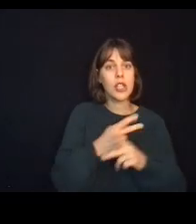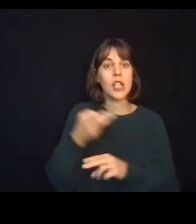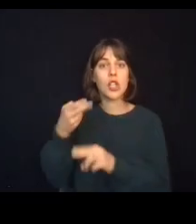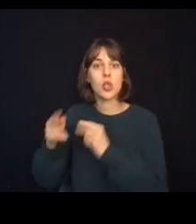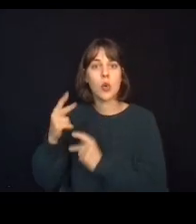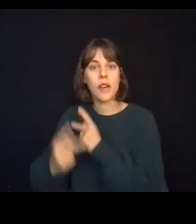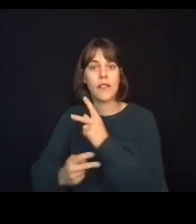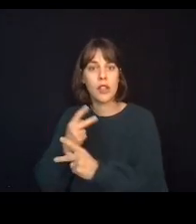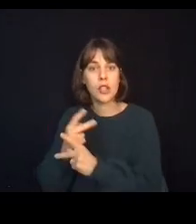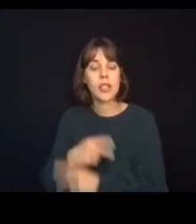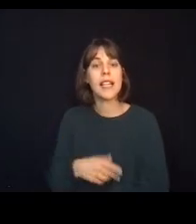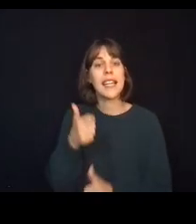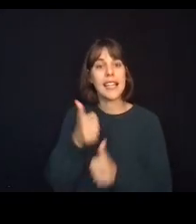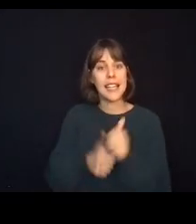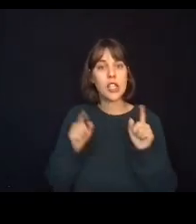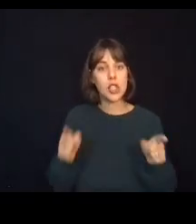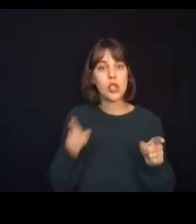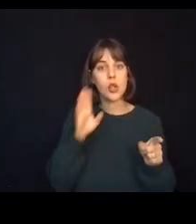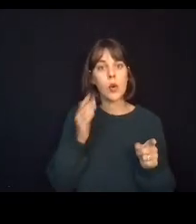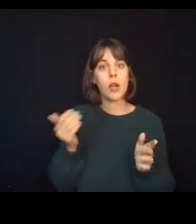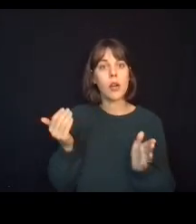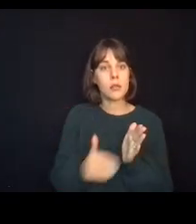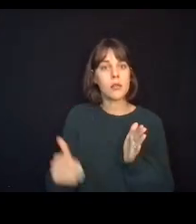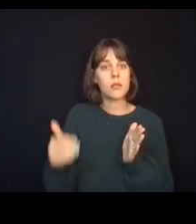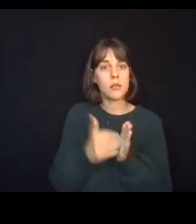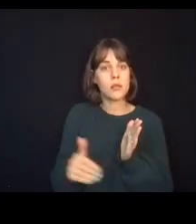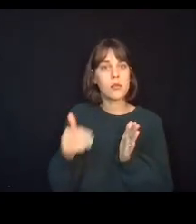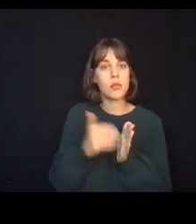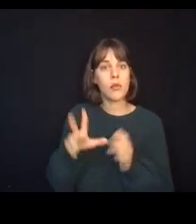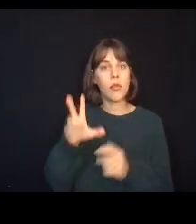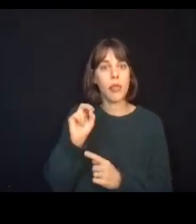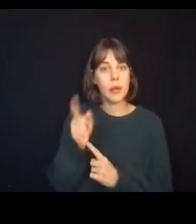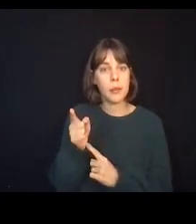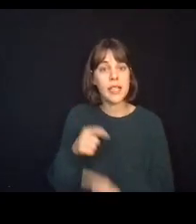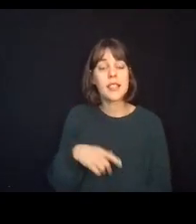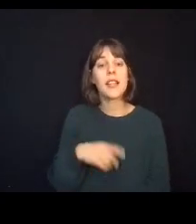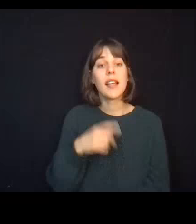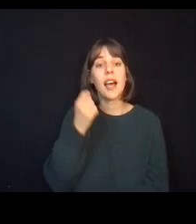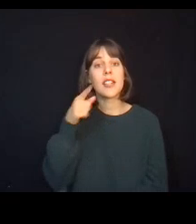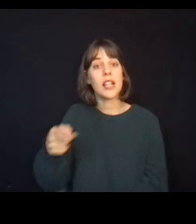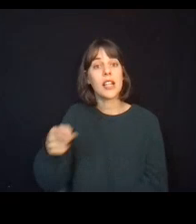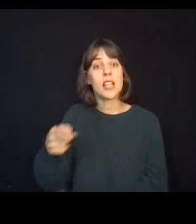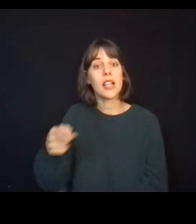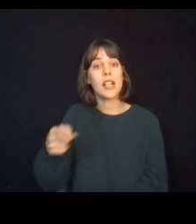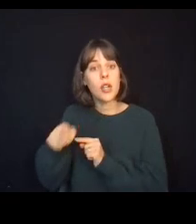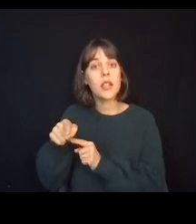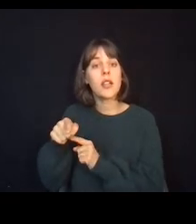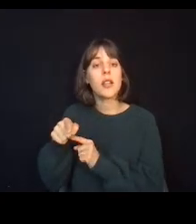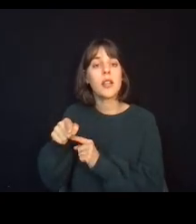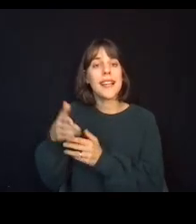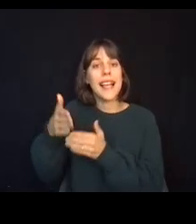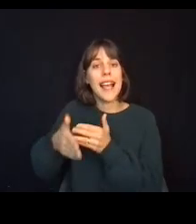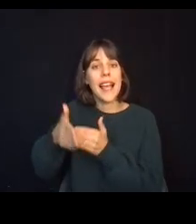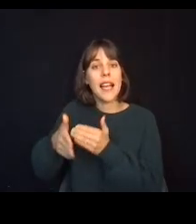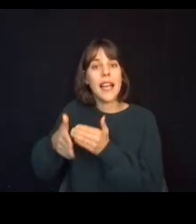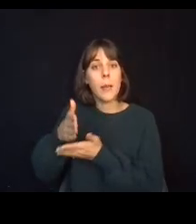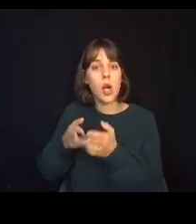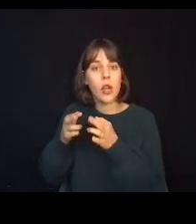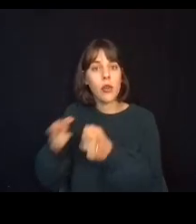will operate at 30-minute frequency, but with the short variant, the trunk of the route between East Liberty